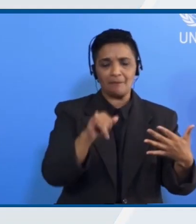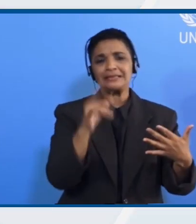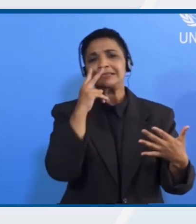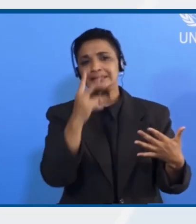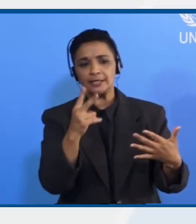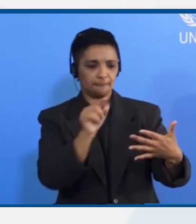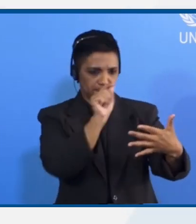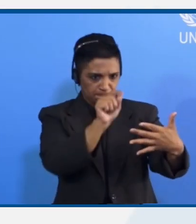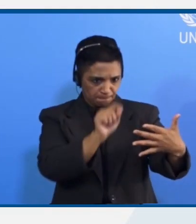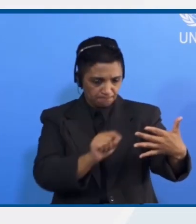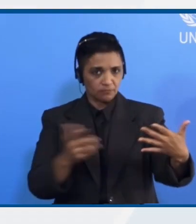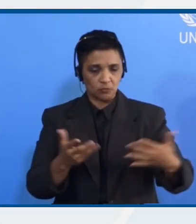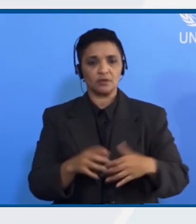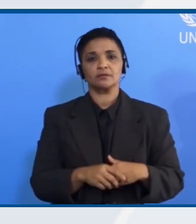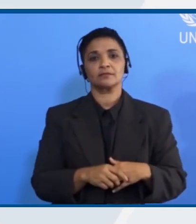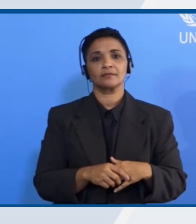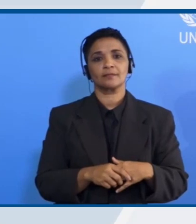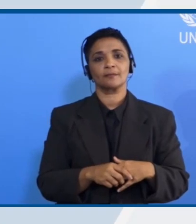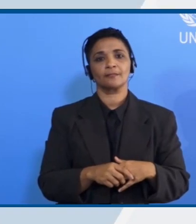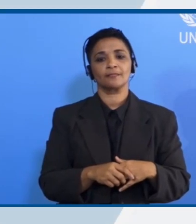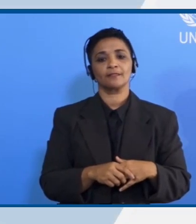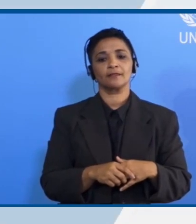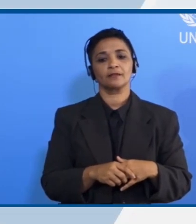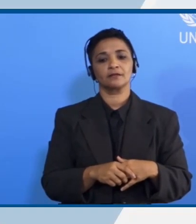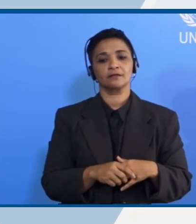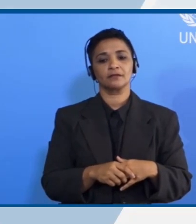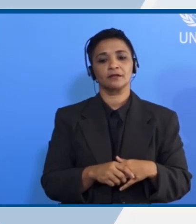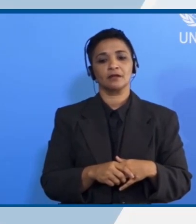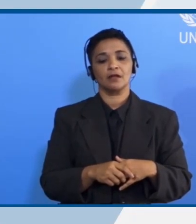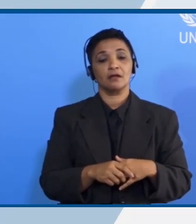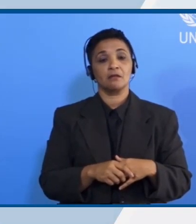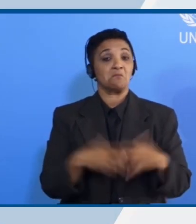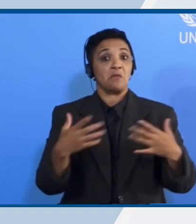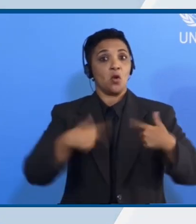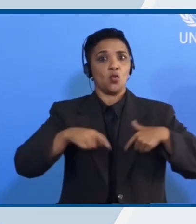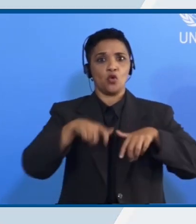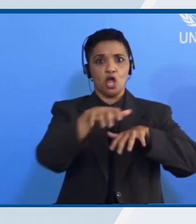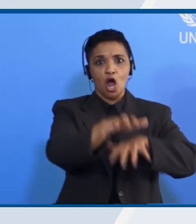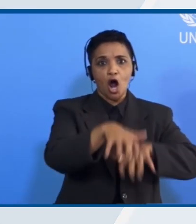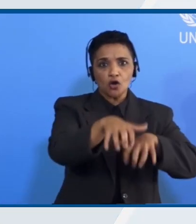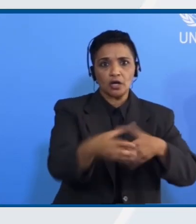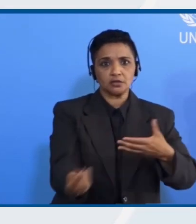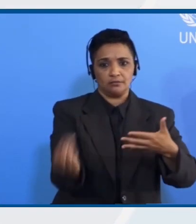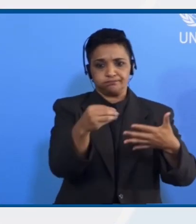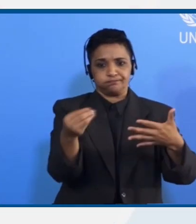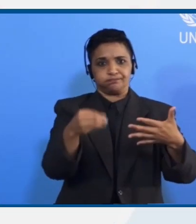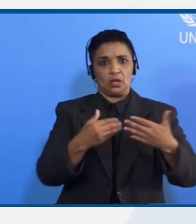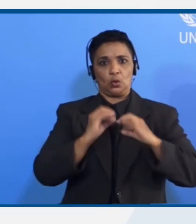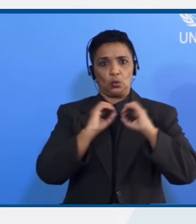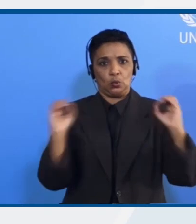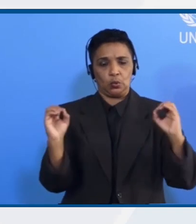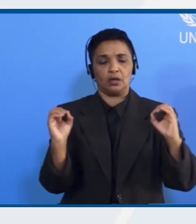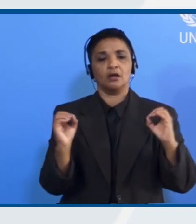and the drought-prone enterprises, because that time we are not having agriculture income, so we are promoting